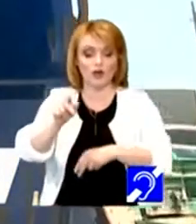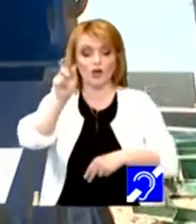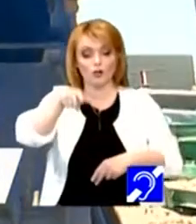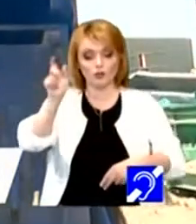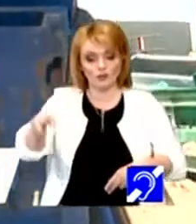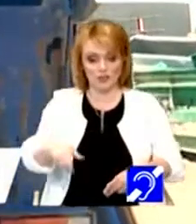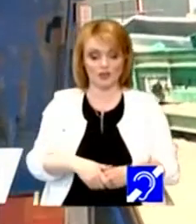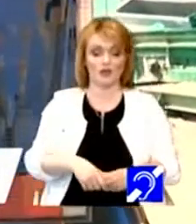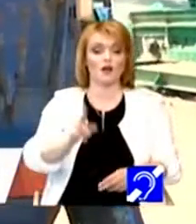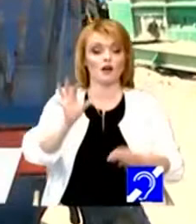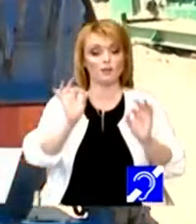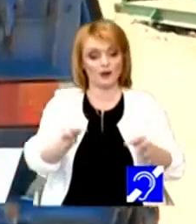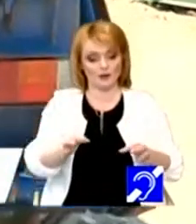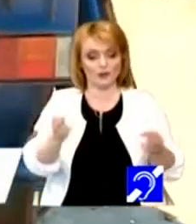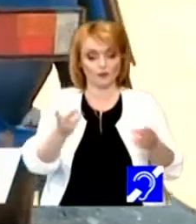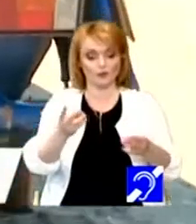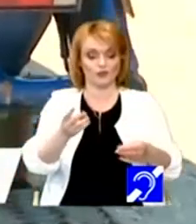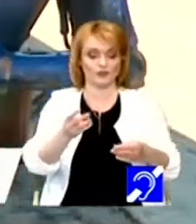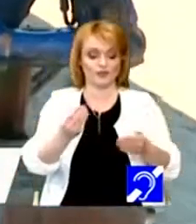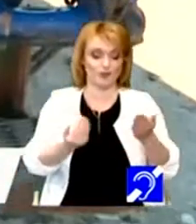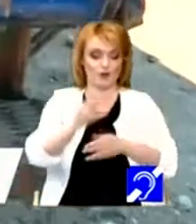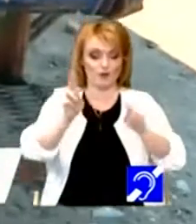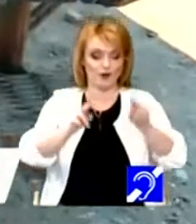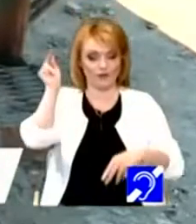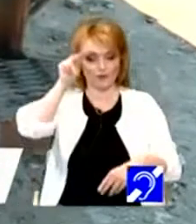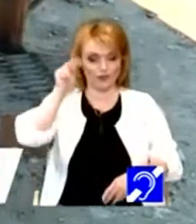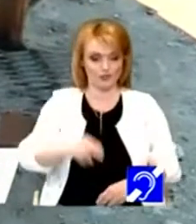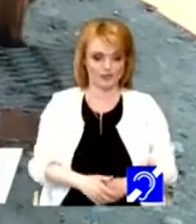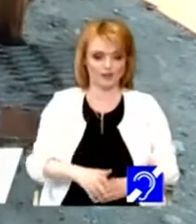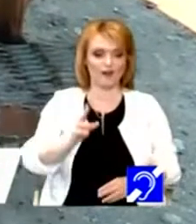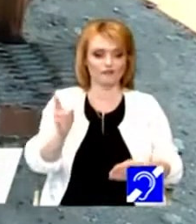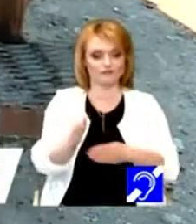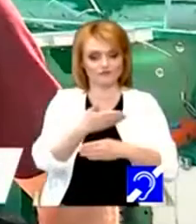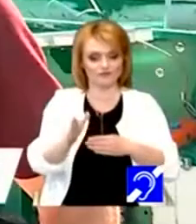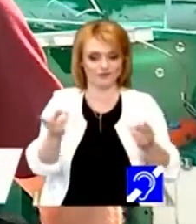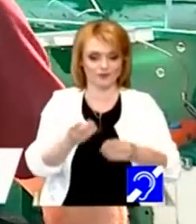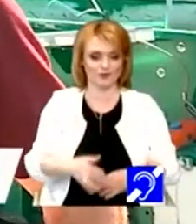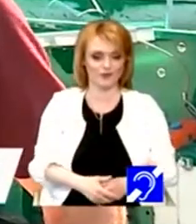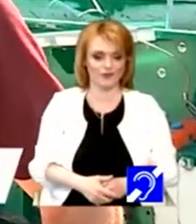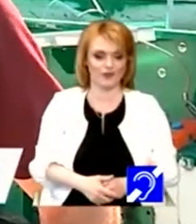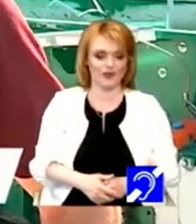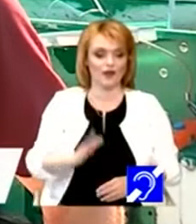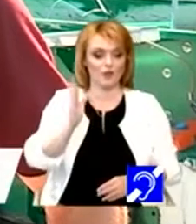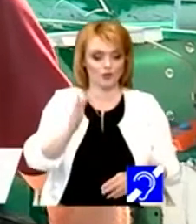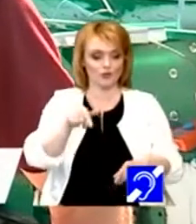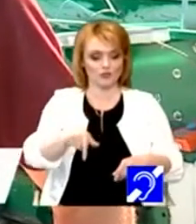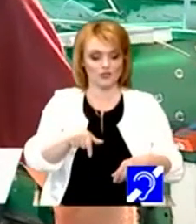cele 10 sate conform standardelor germane. We like to train all these workers from here.